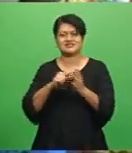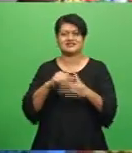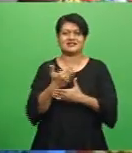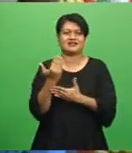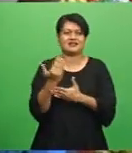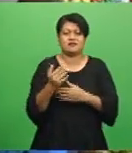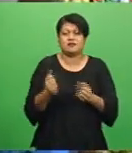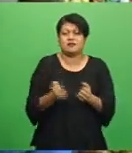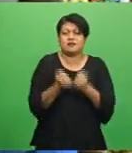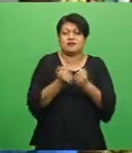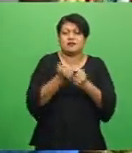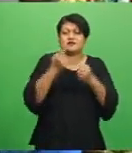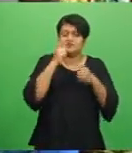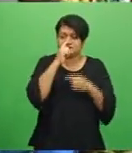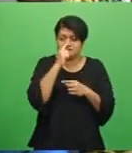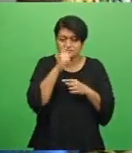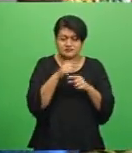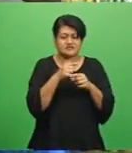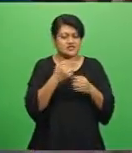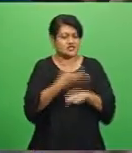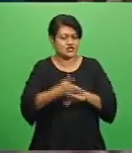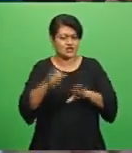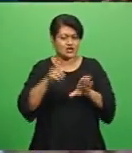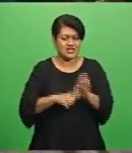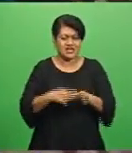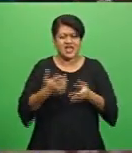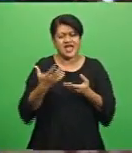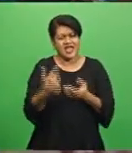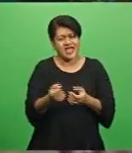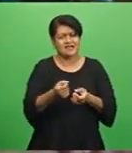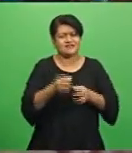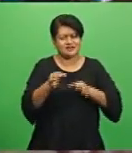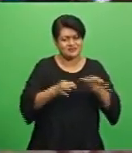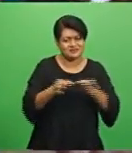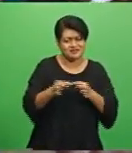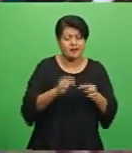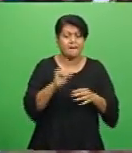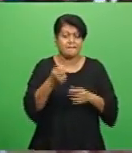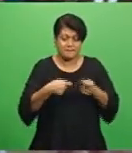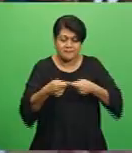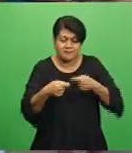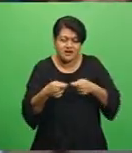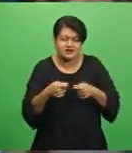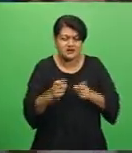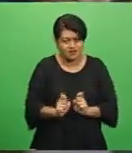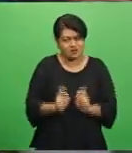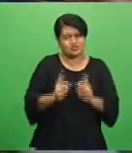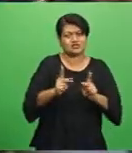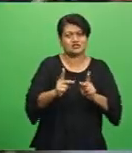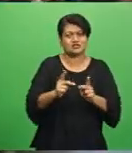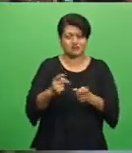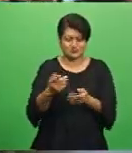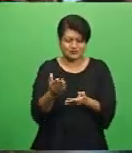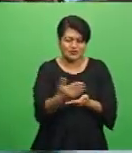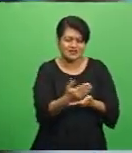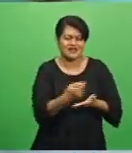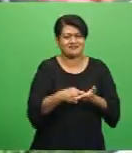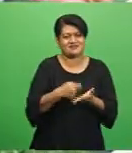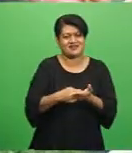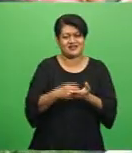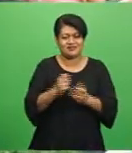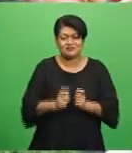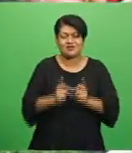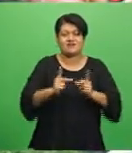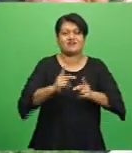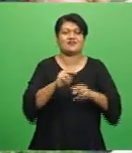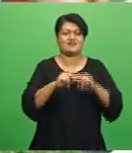many people, New Year brings with it new commitment and resolution. However, for these market vendors, it is an opportunity to earn money and provide for their family.